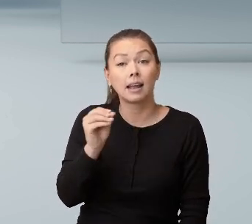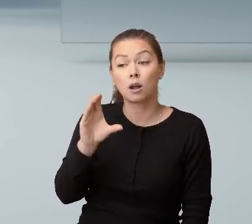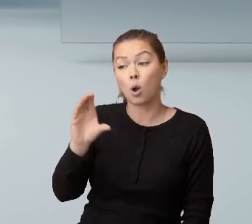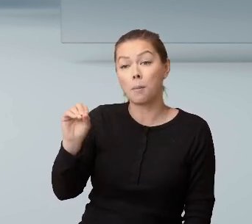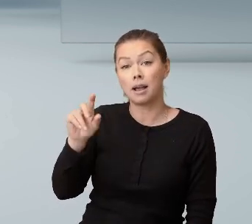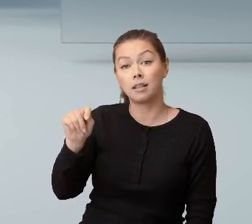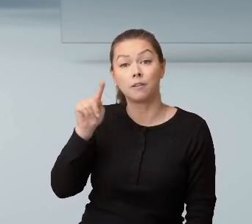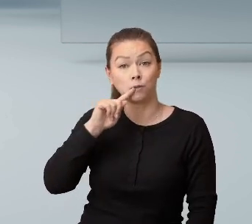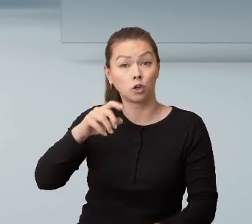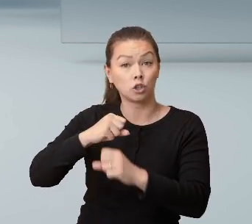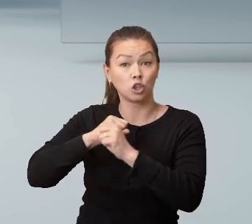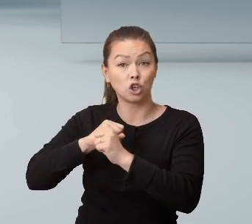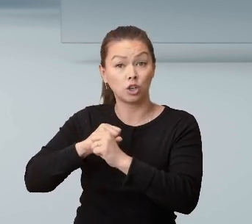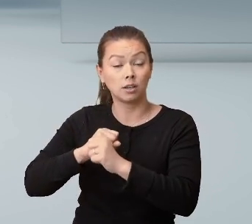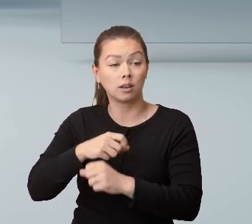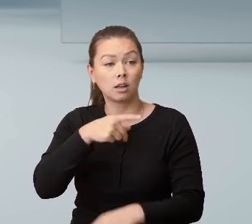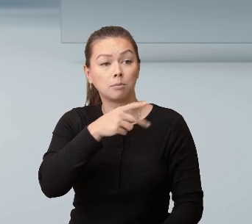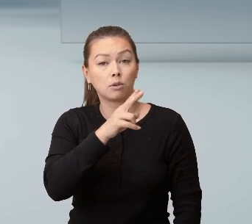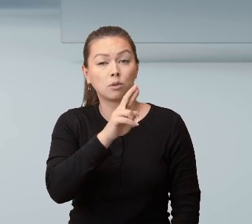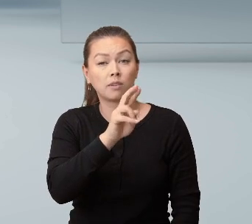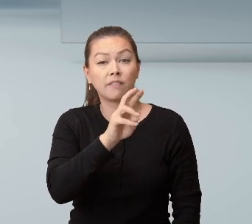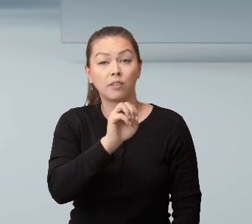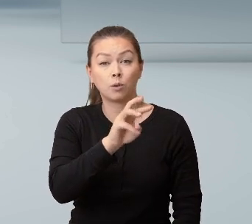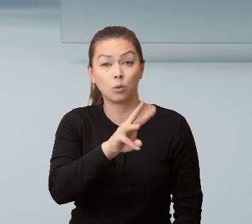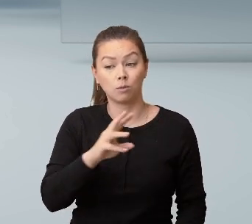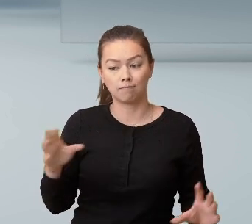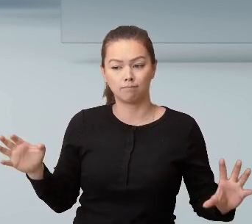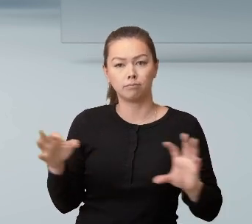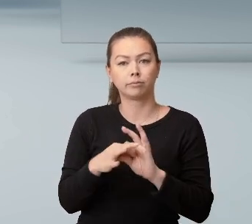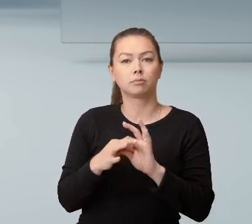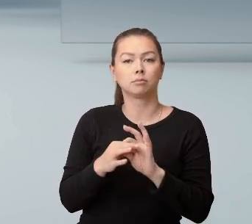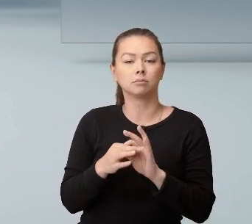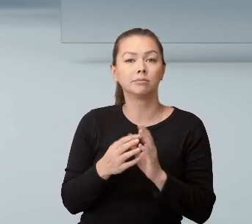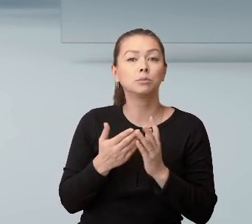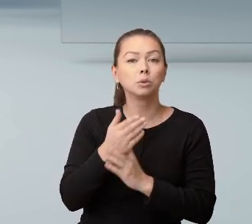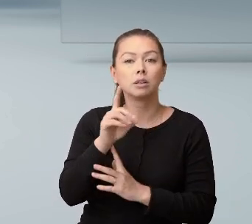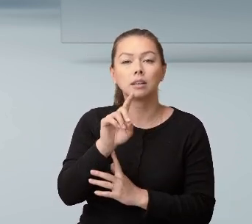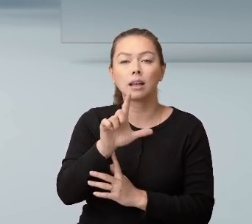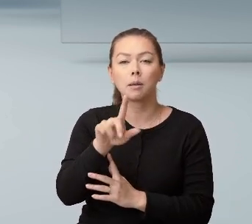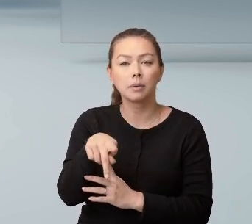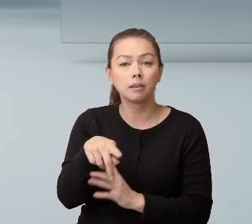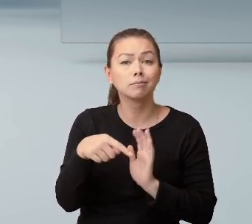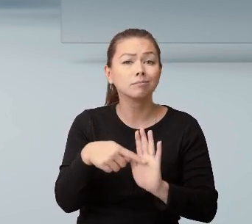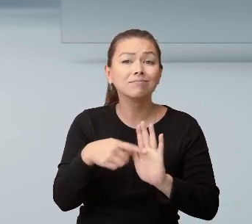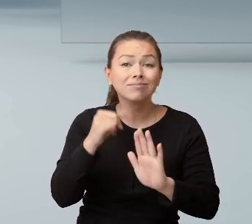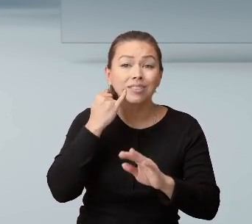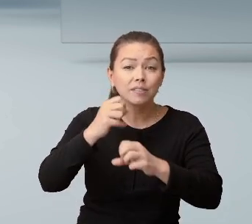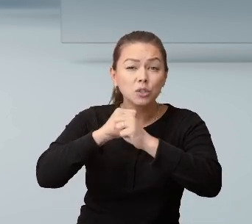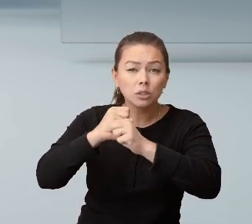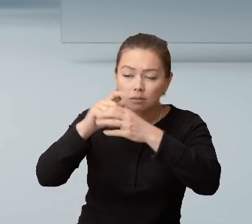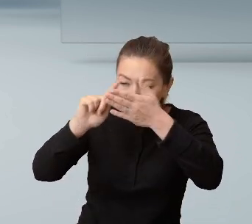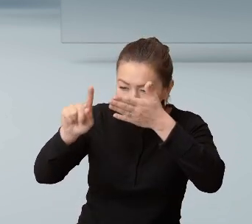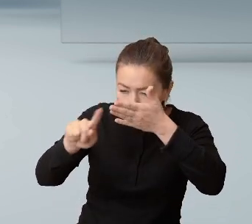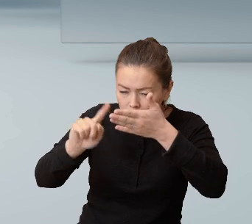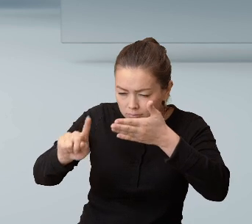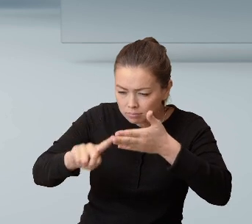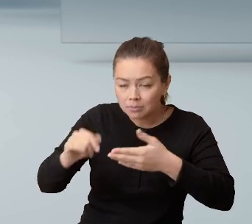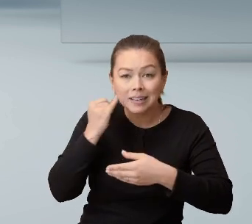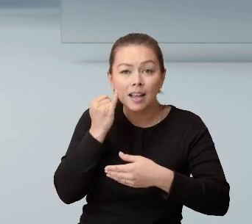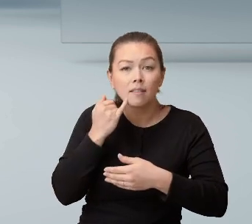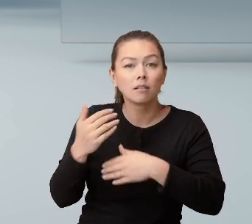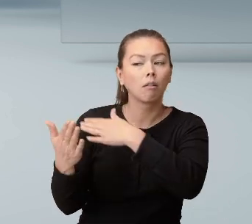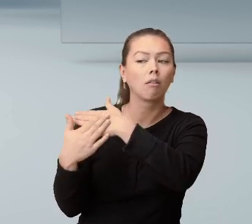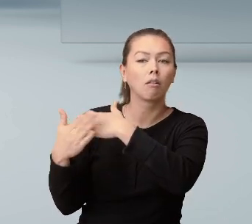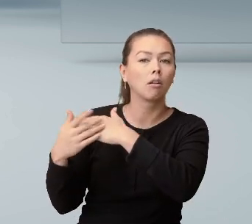also links between Copilot for security into Purview tools, such as DLP. So if you're doing a security investigation and you see some of the